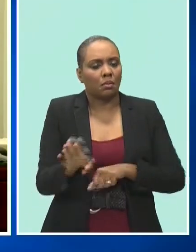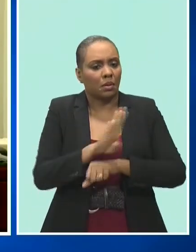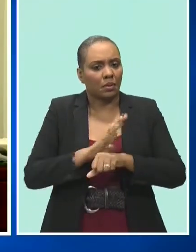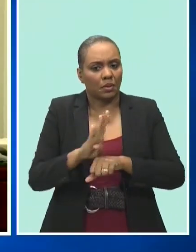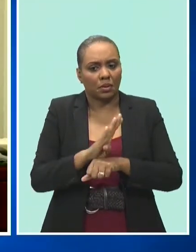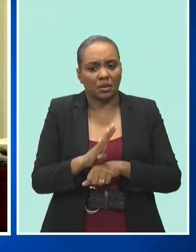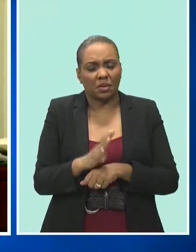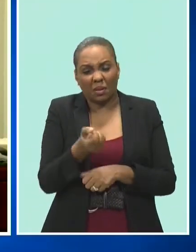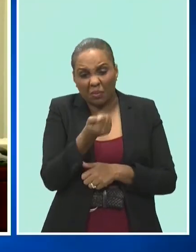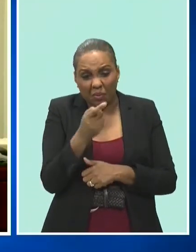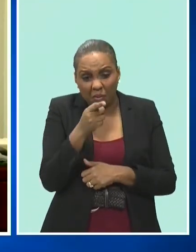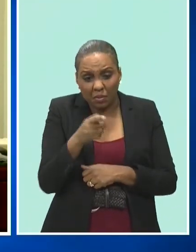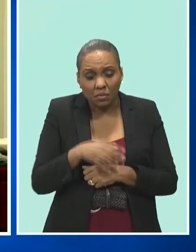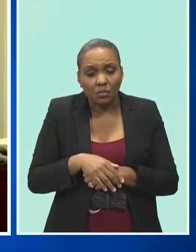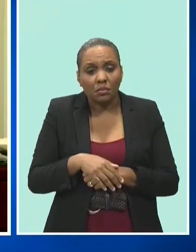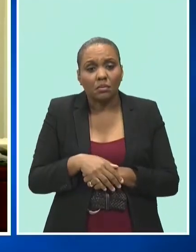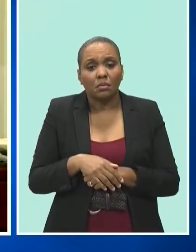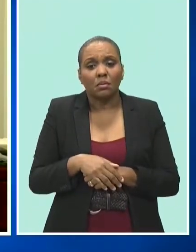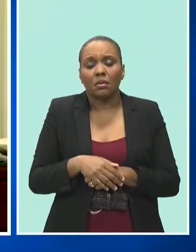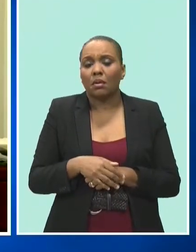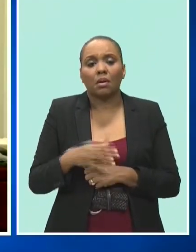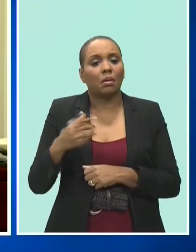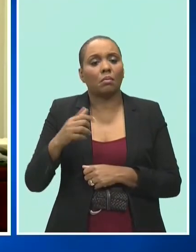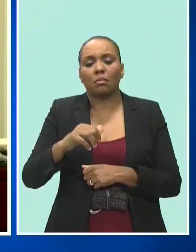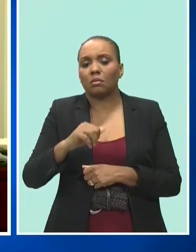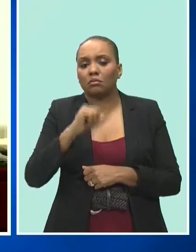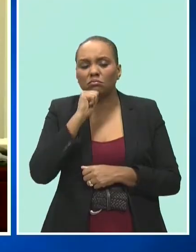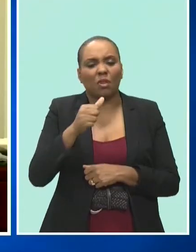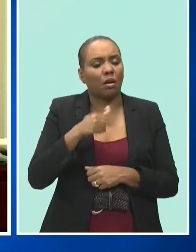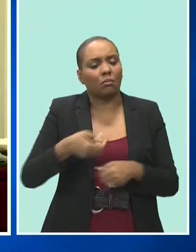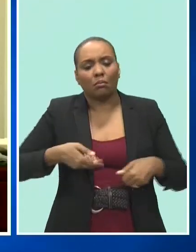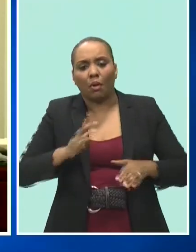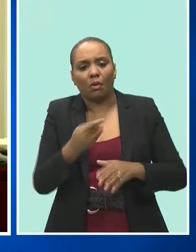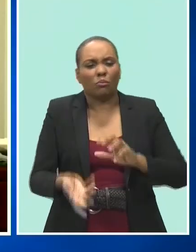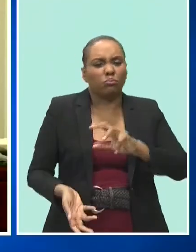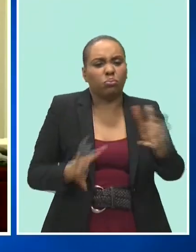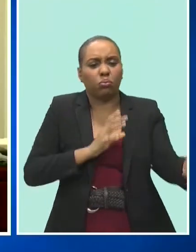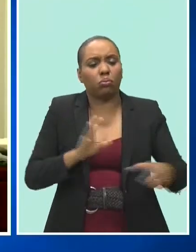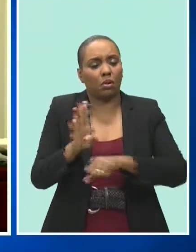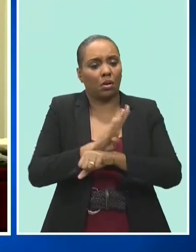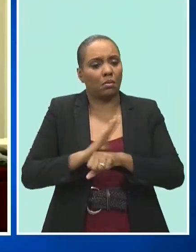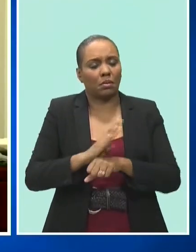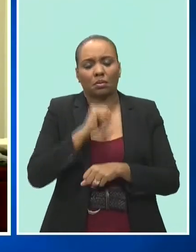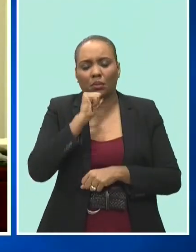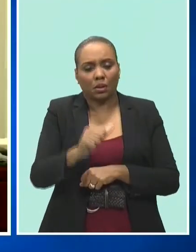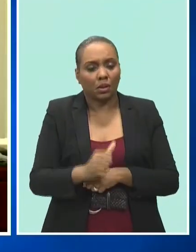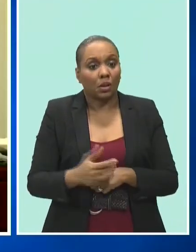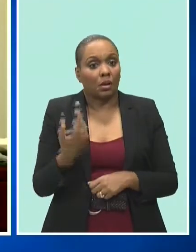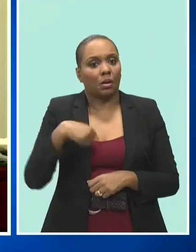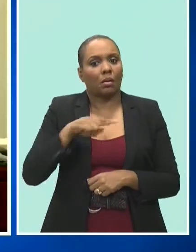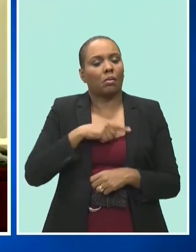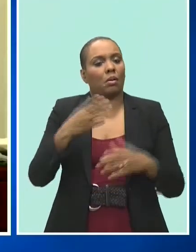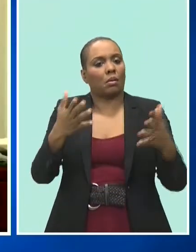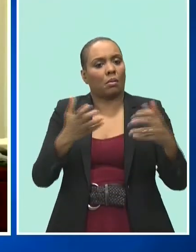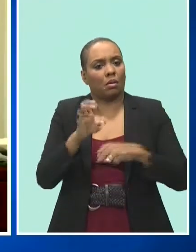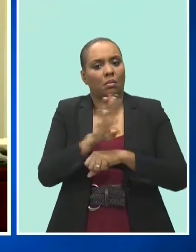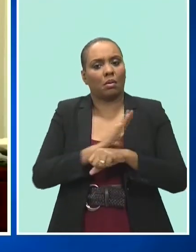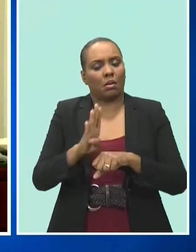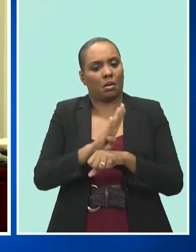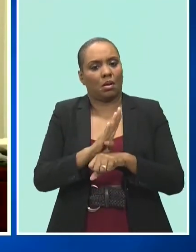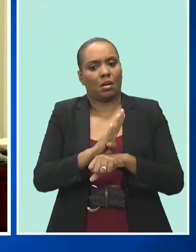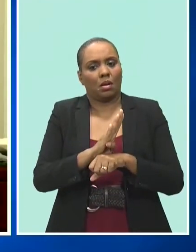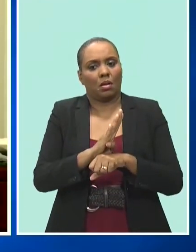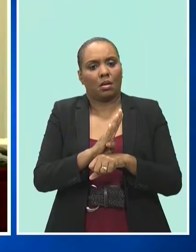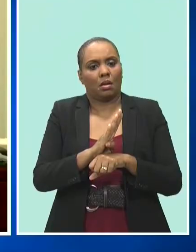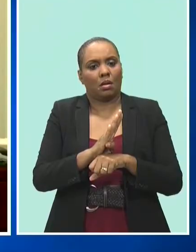handful of you will not be allowed to wreak havoc unchecked in Barbados. We are intent on bringing Barbados back